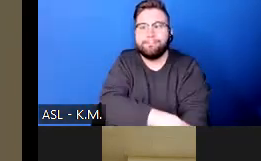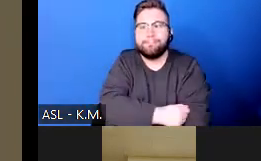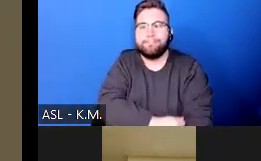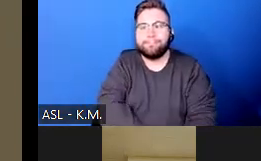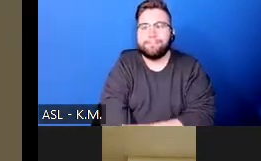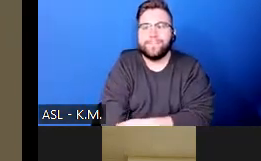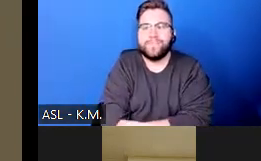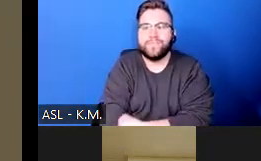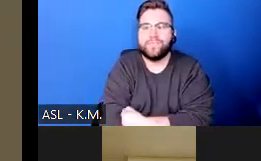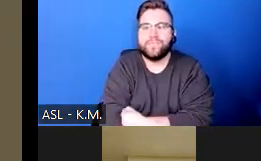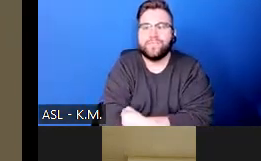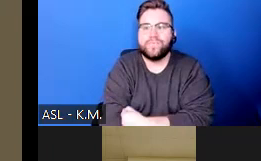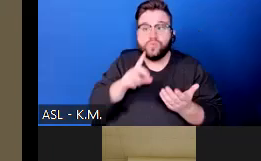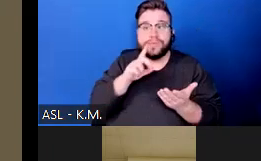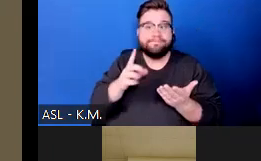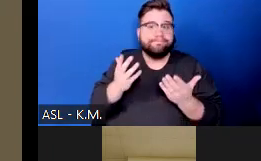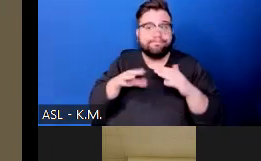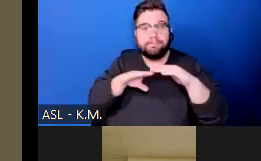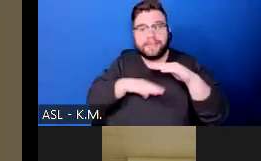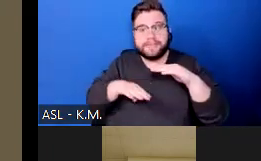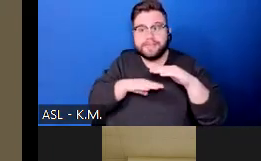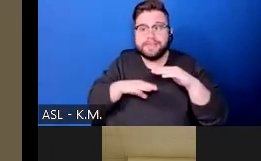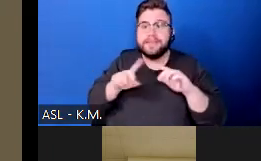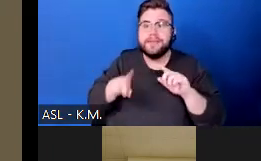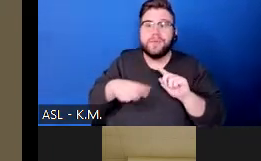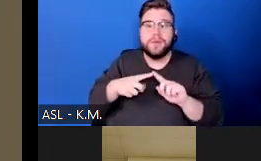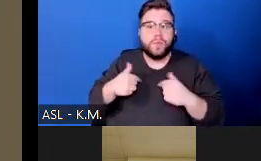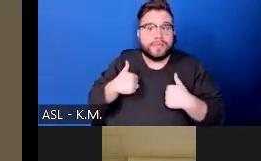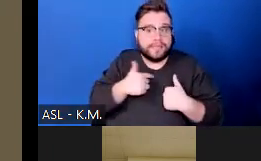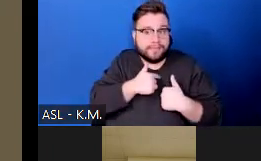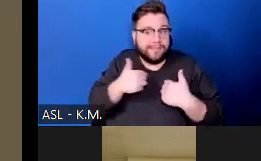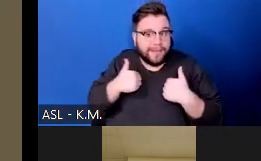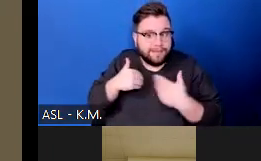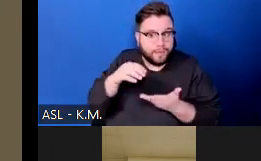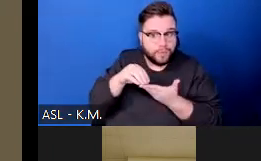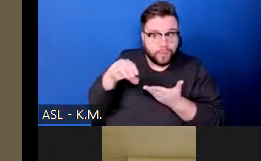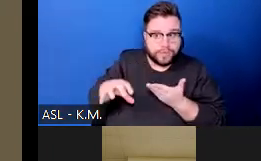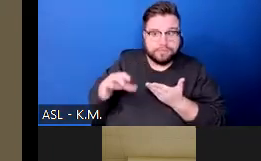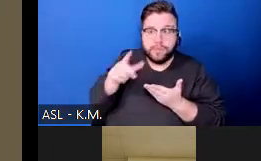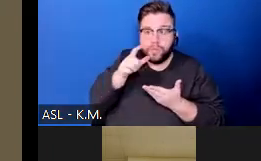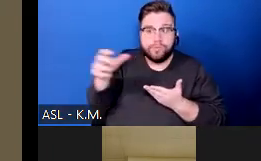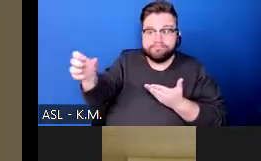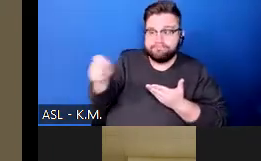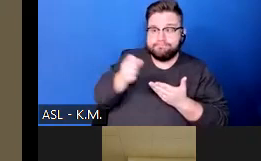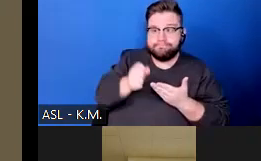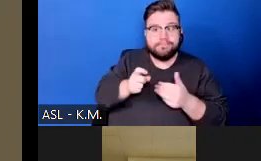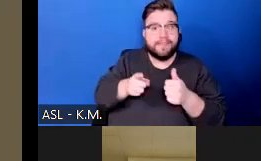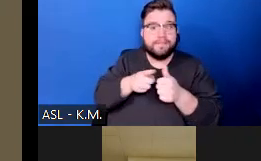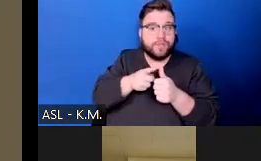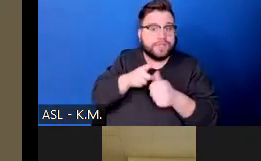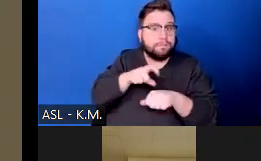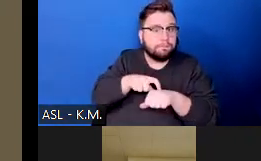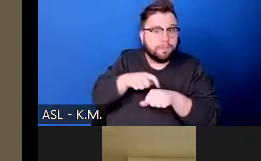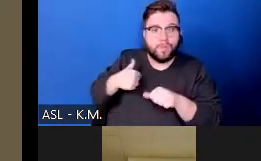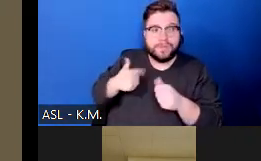So basically, when we bring in a student for the first time, we do what's called a clinical